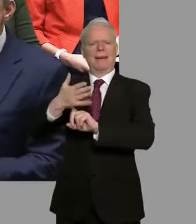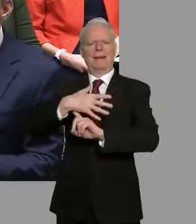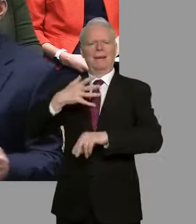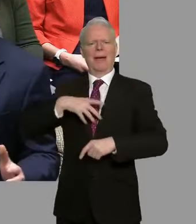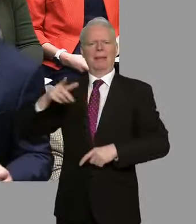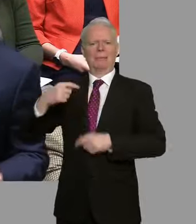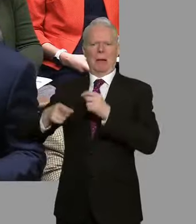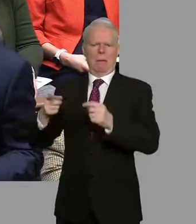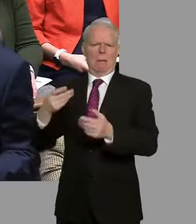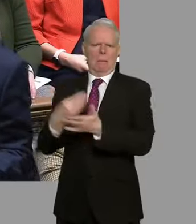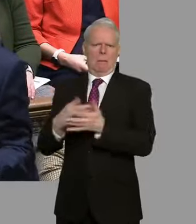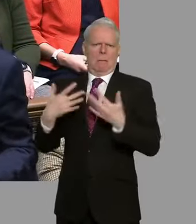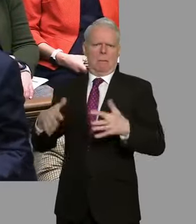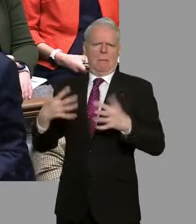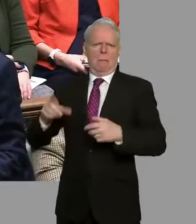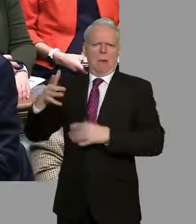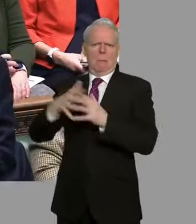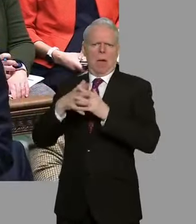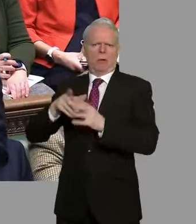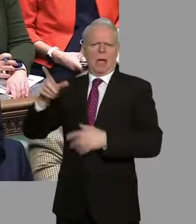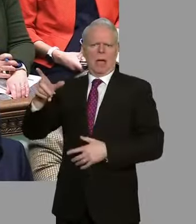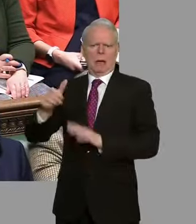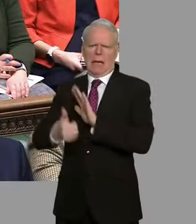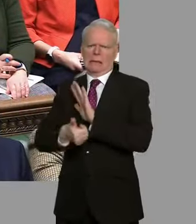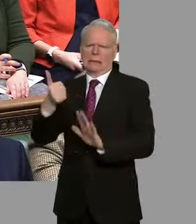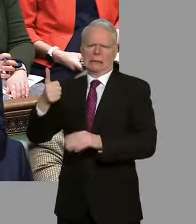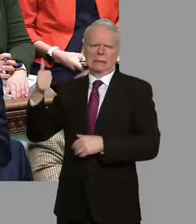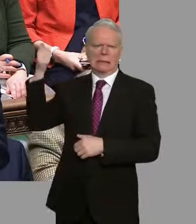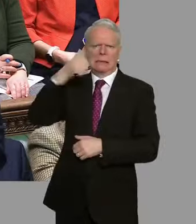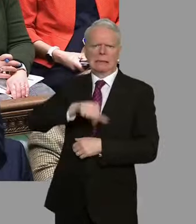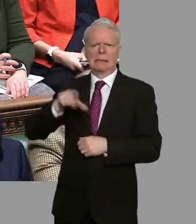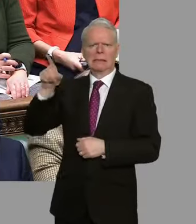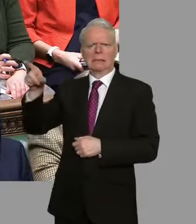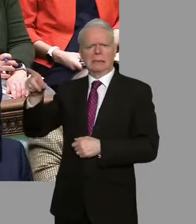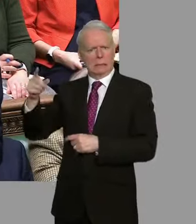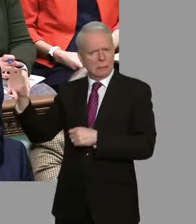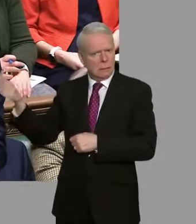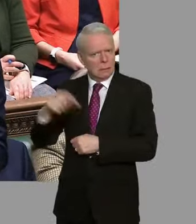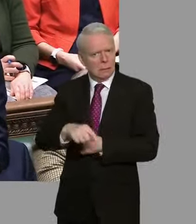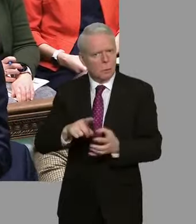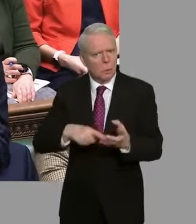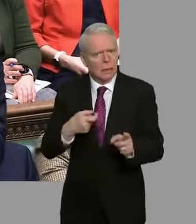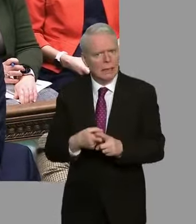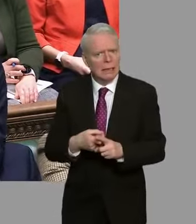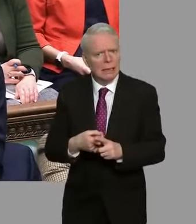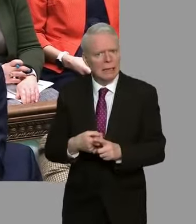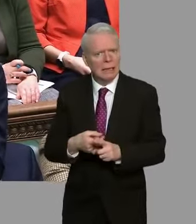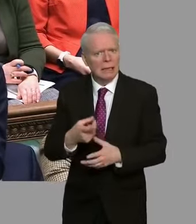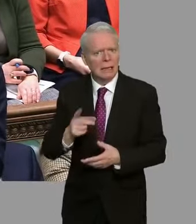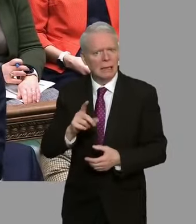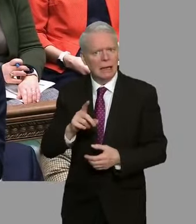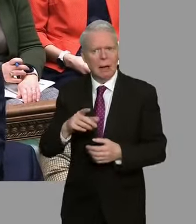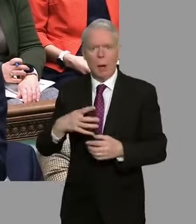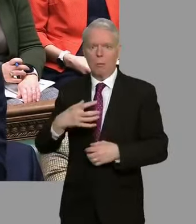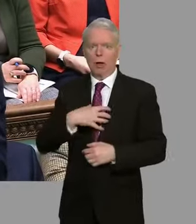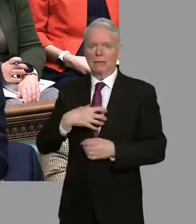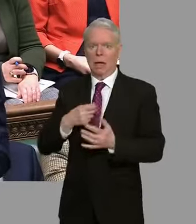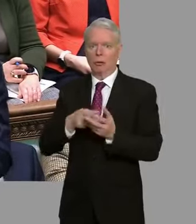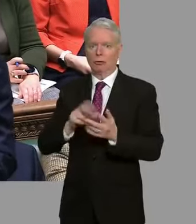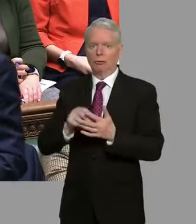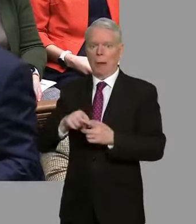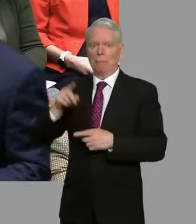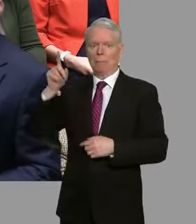finding there's no visa that they can apply for. Now, I know the Prime Minister is rightly seeking to reduce